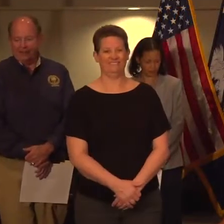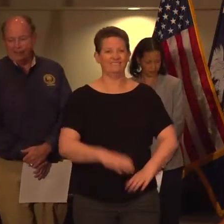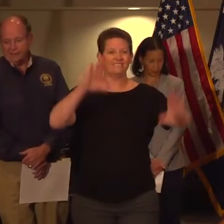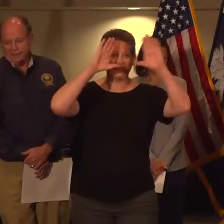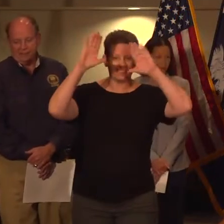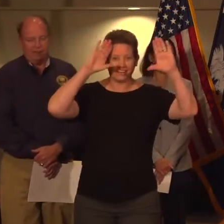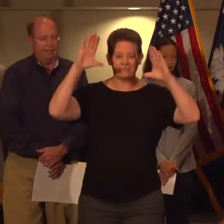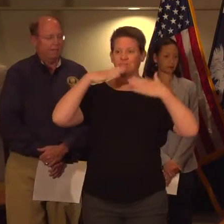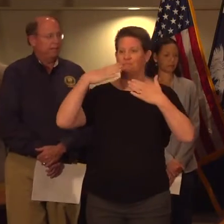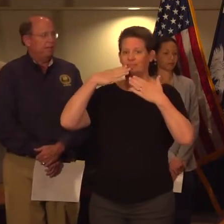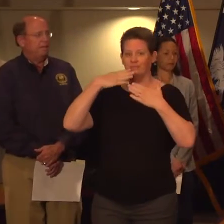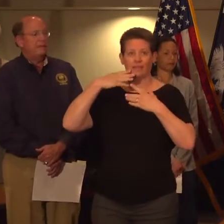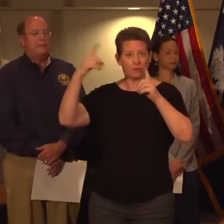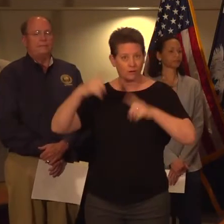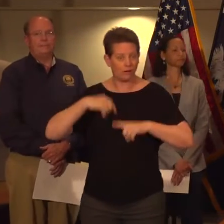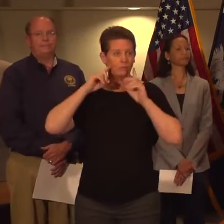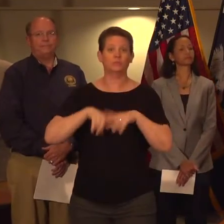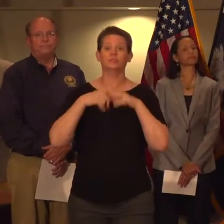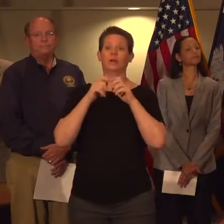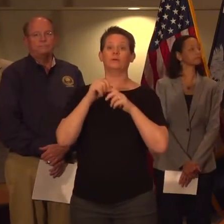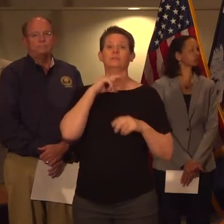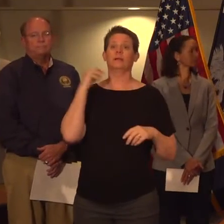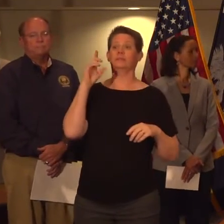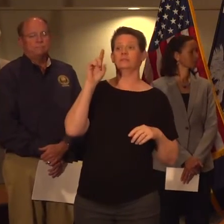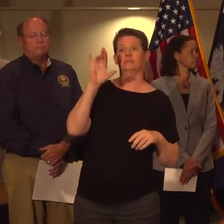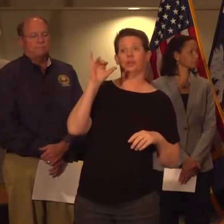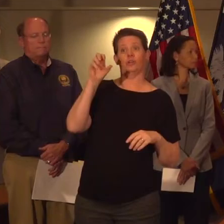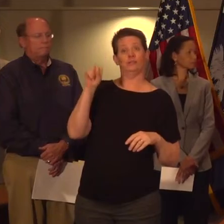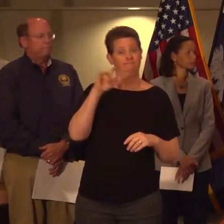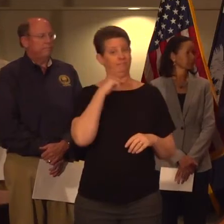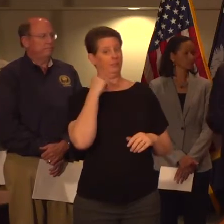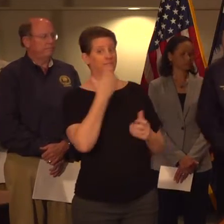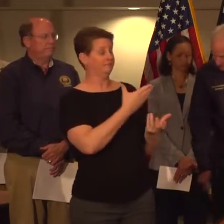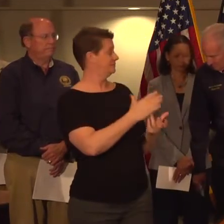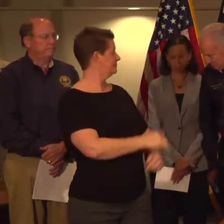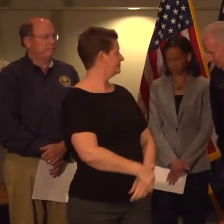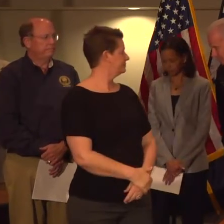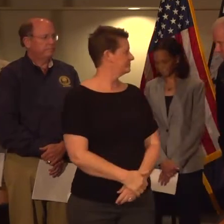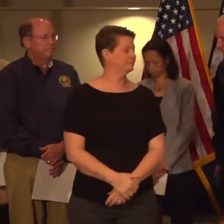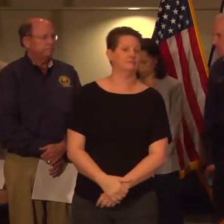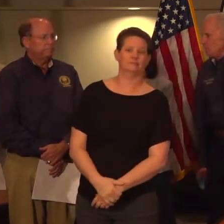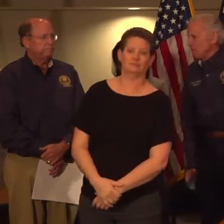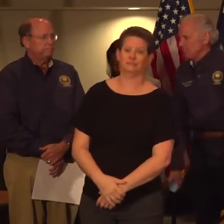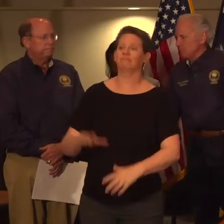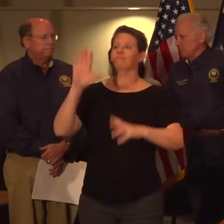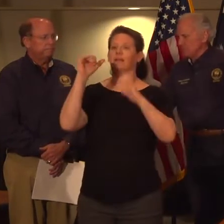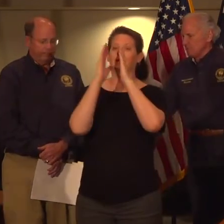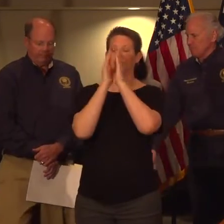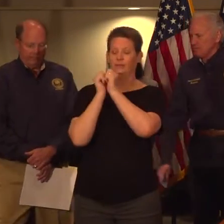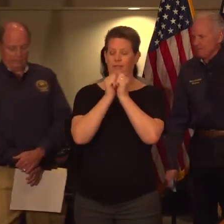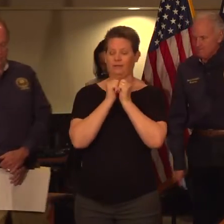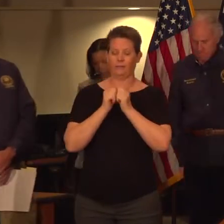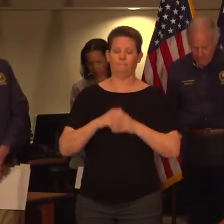Y'all, thank you for coming. We'll start with Chaplain Darden. Yes, sir. Chaplain? Yes, sir. Let us pray